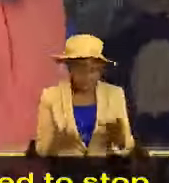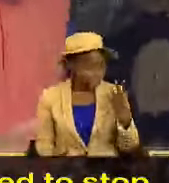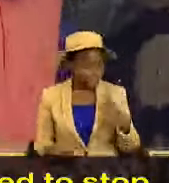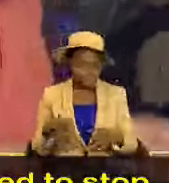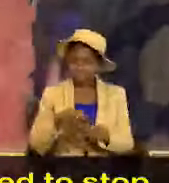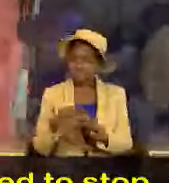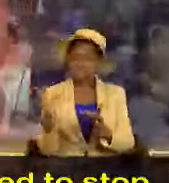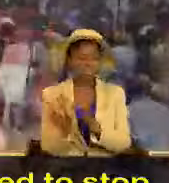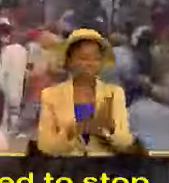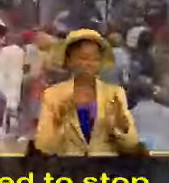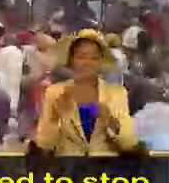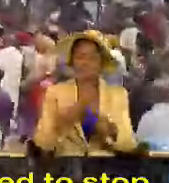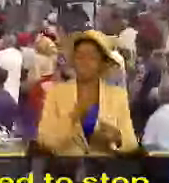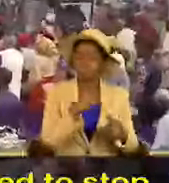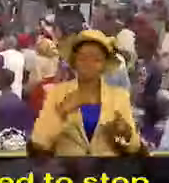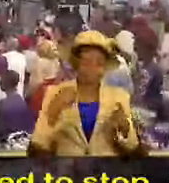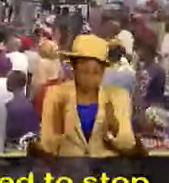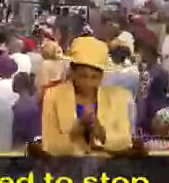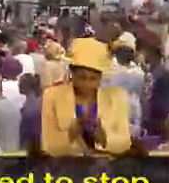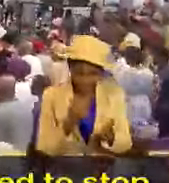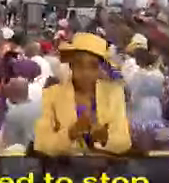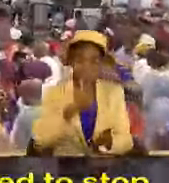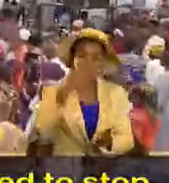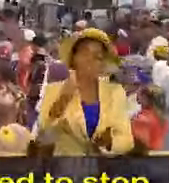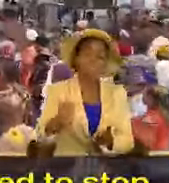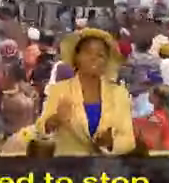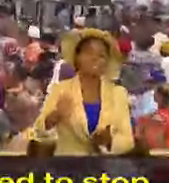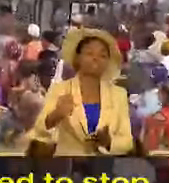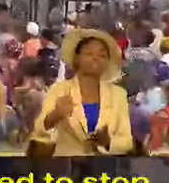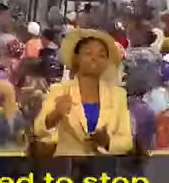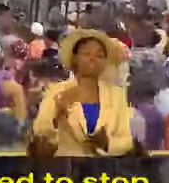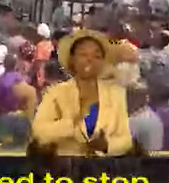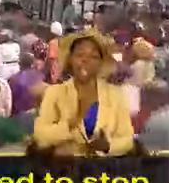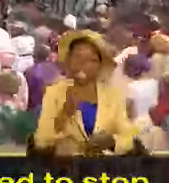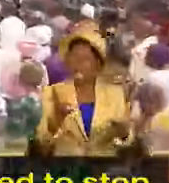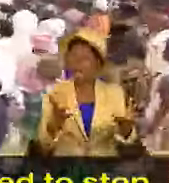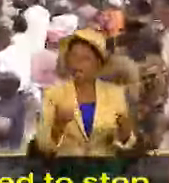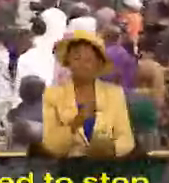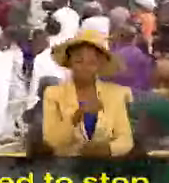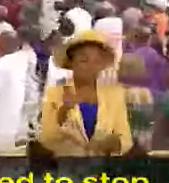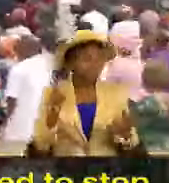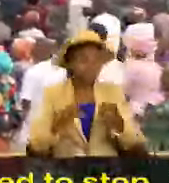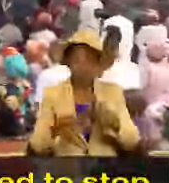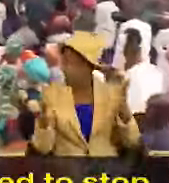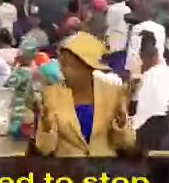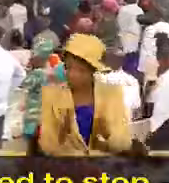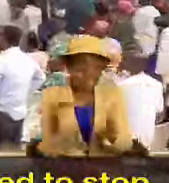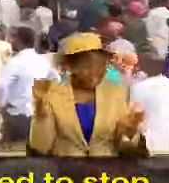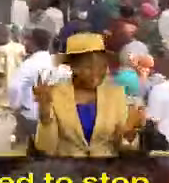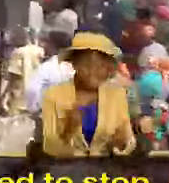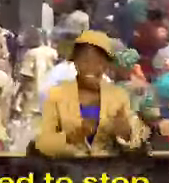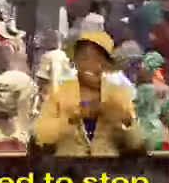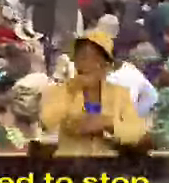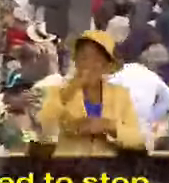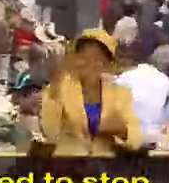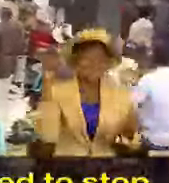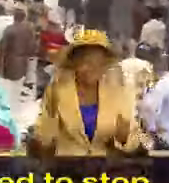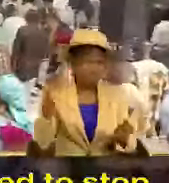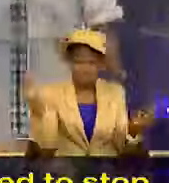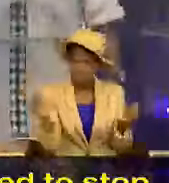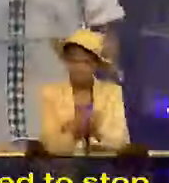Jesus name we pray I want you to pray the next one with authority and Dominion in your voice